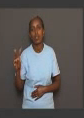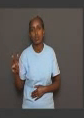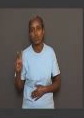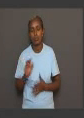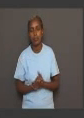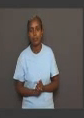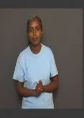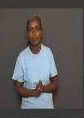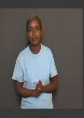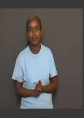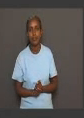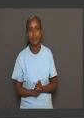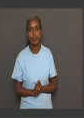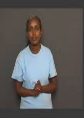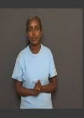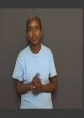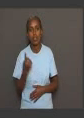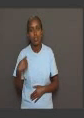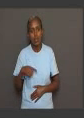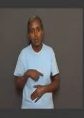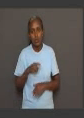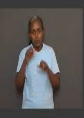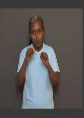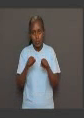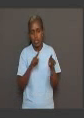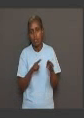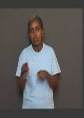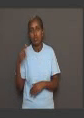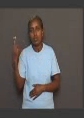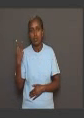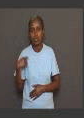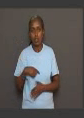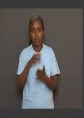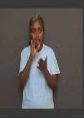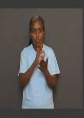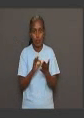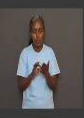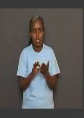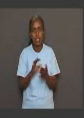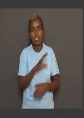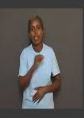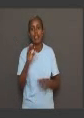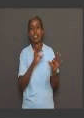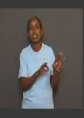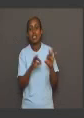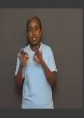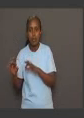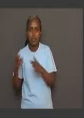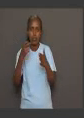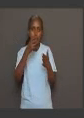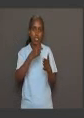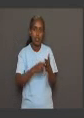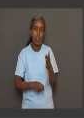over 2. We can also use our formulas and substitute